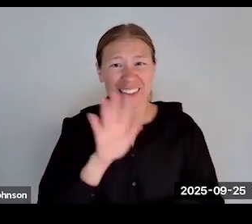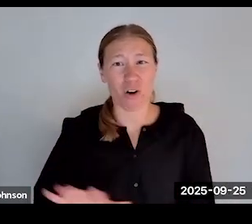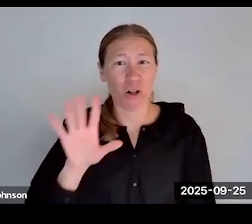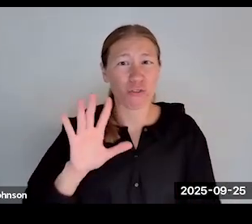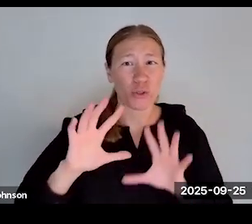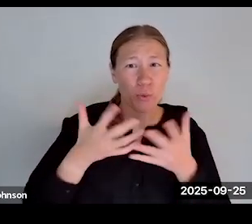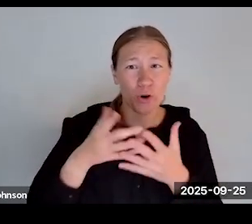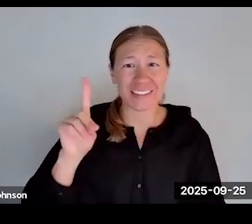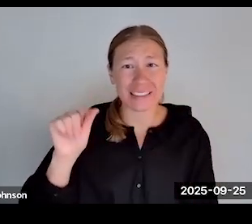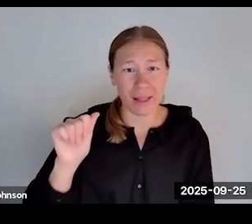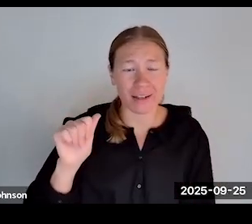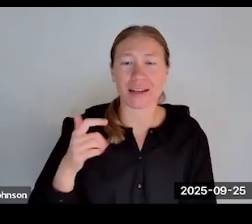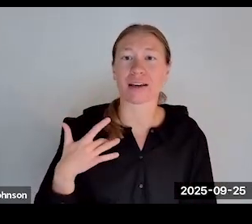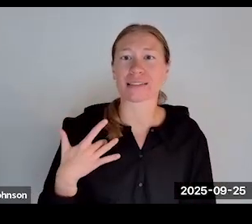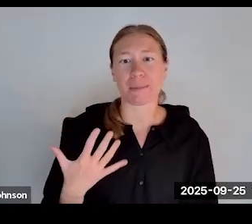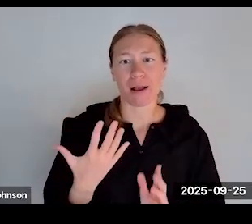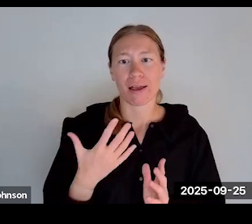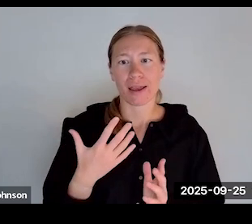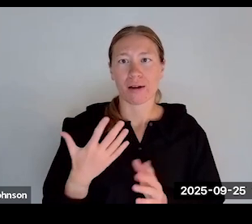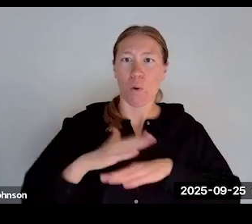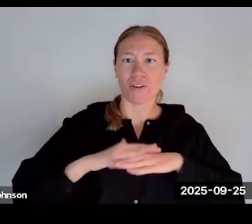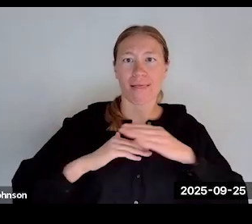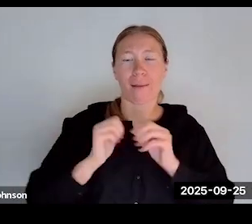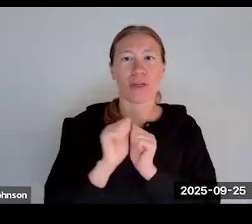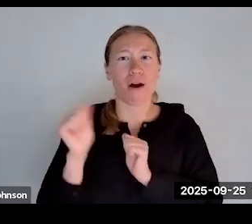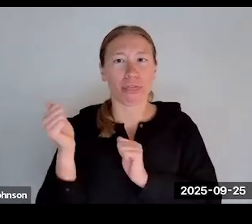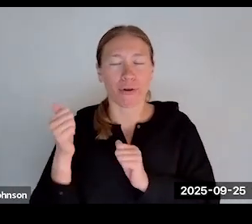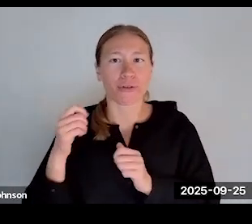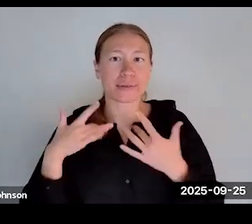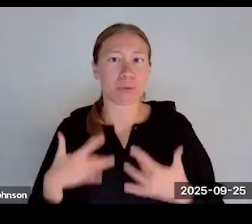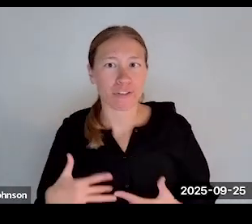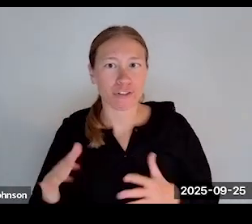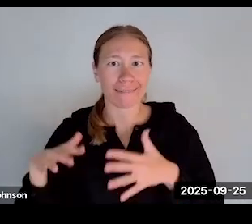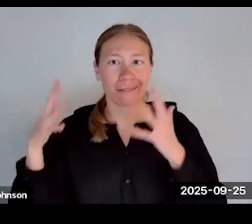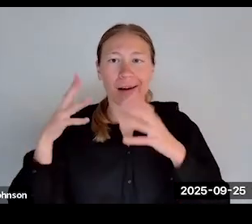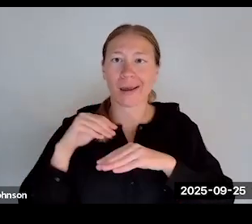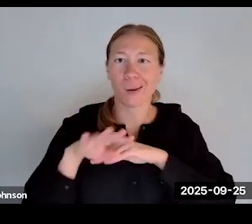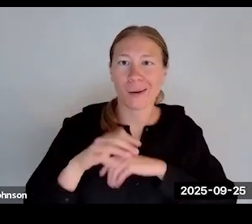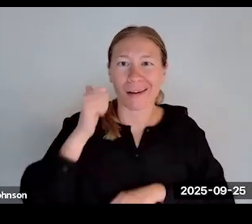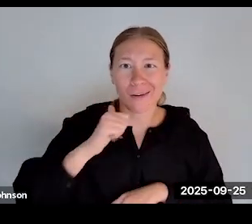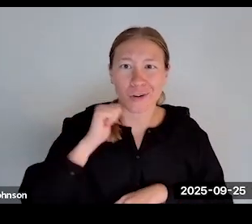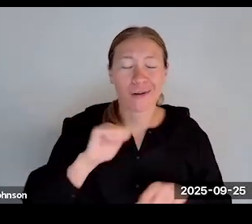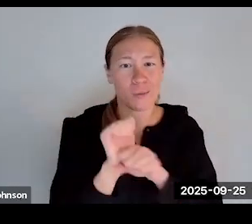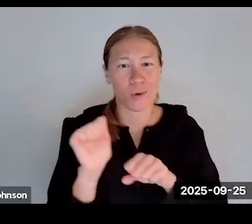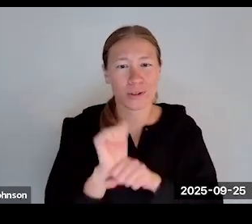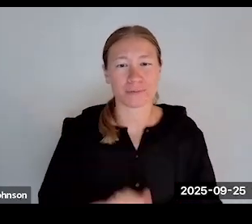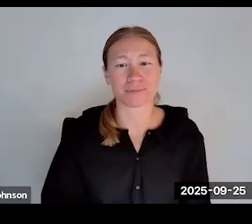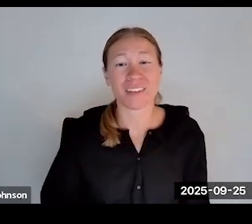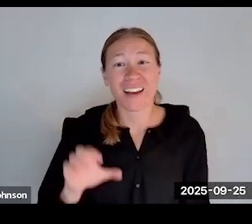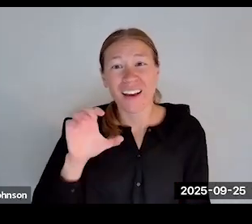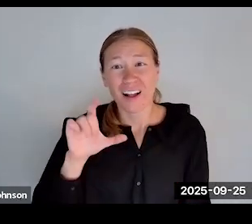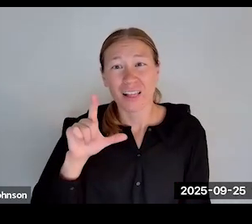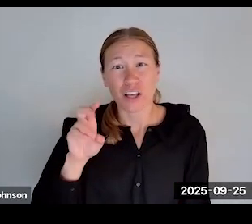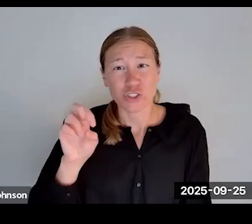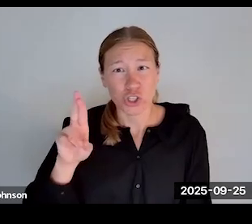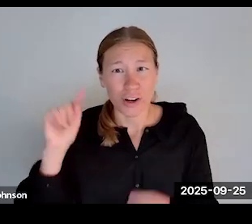often overlap with conditions like depression and anxiety, making daily functioning even harder. Cluster headaches, while